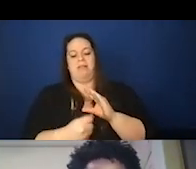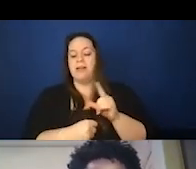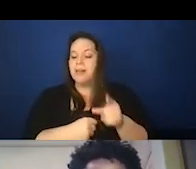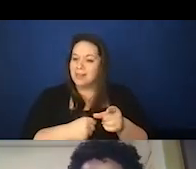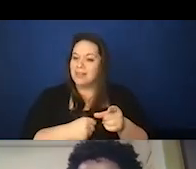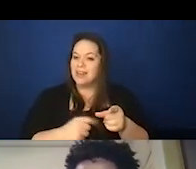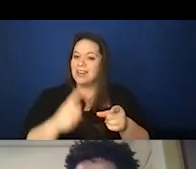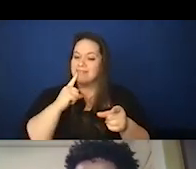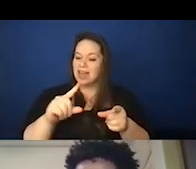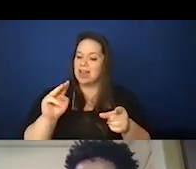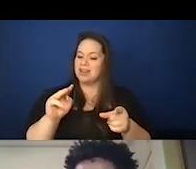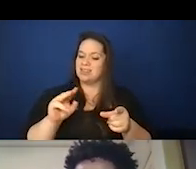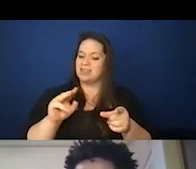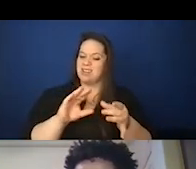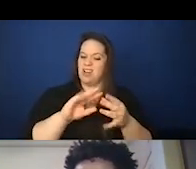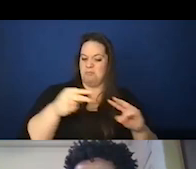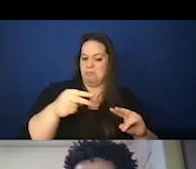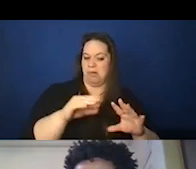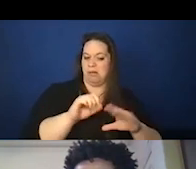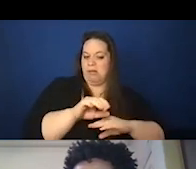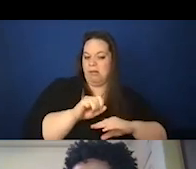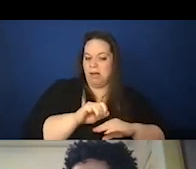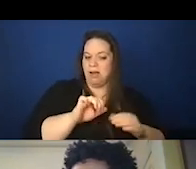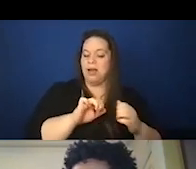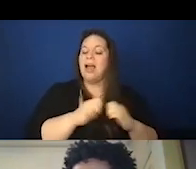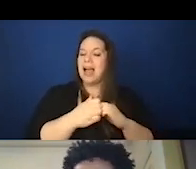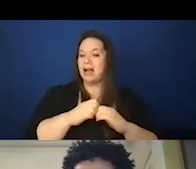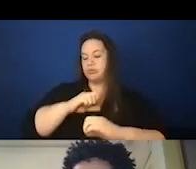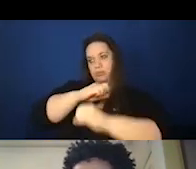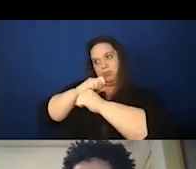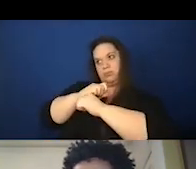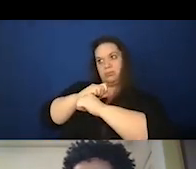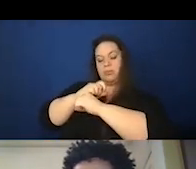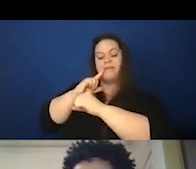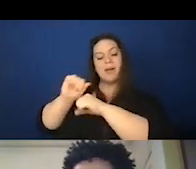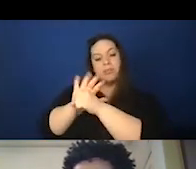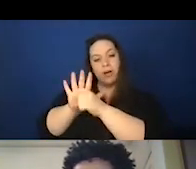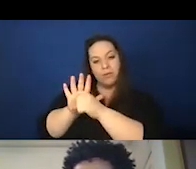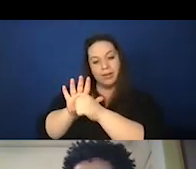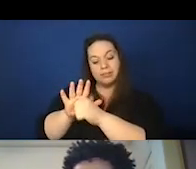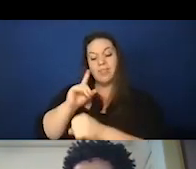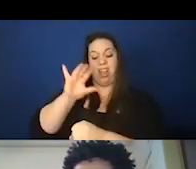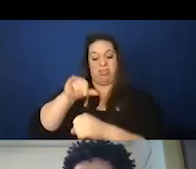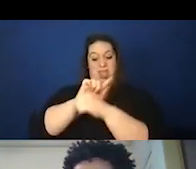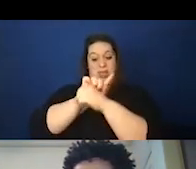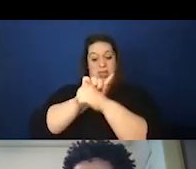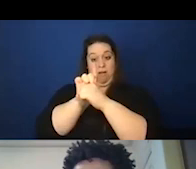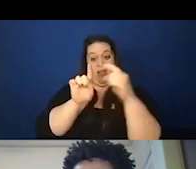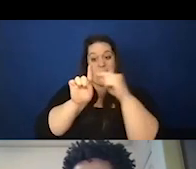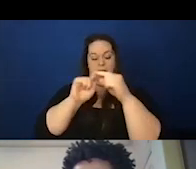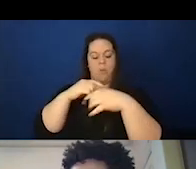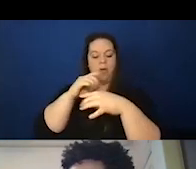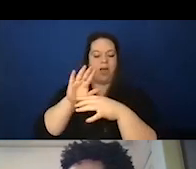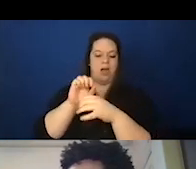just mentioned, because in the spike protein is where how the COVID virus begins to replicate and